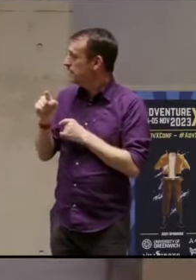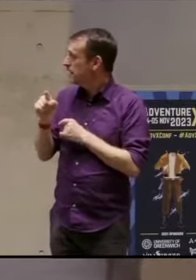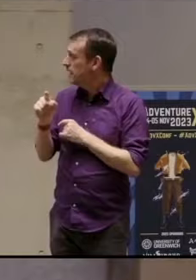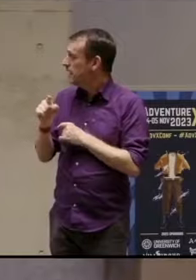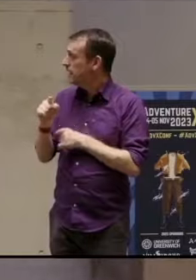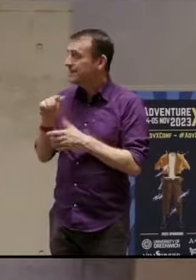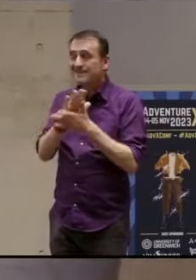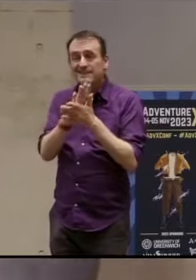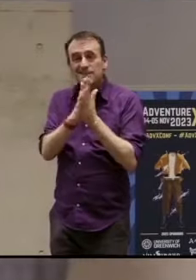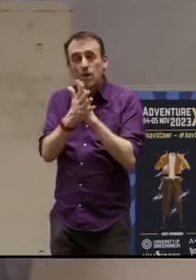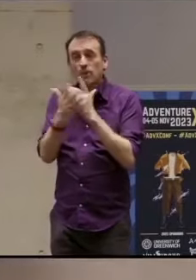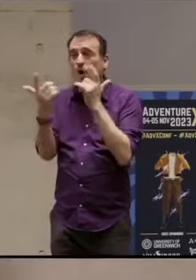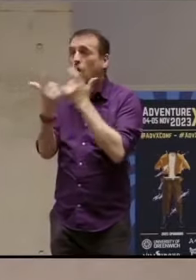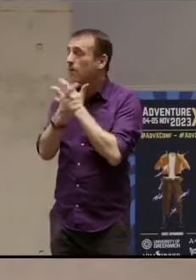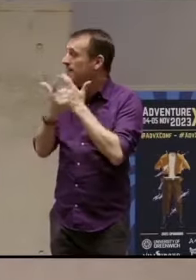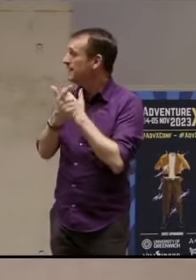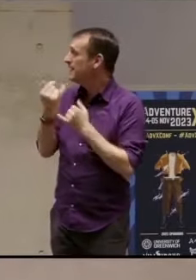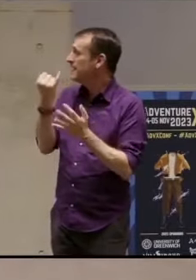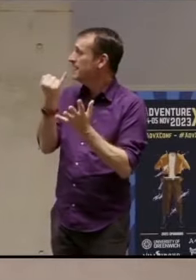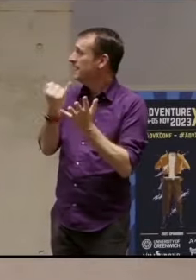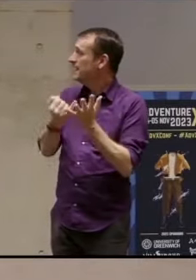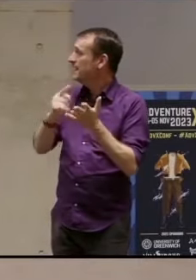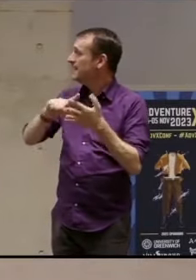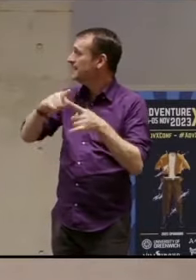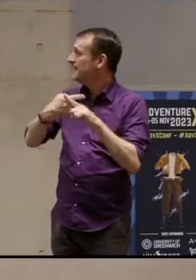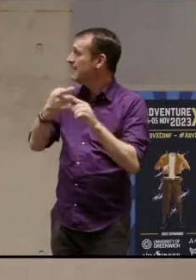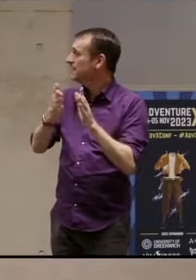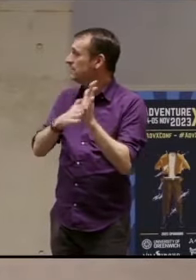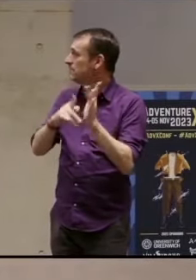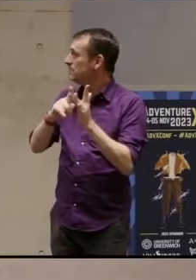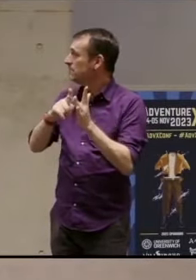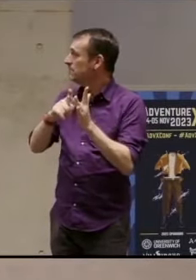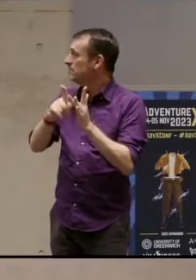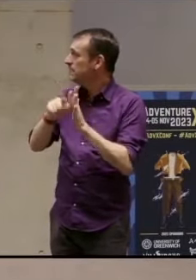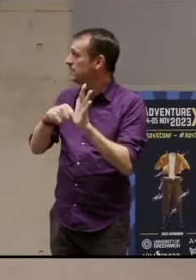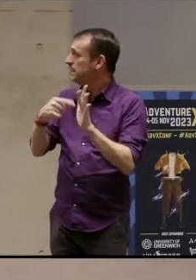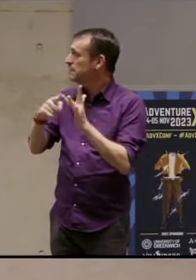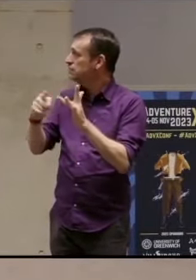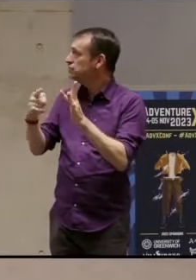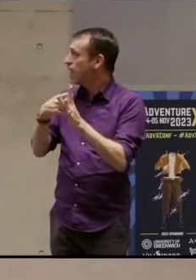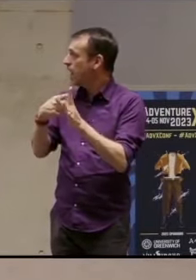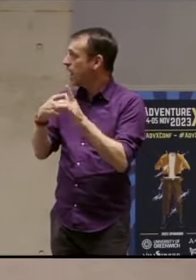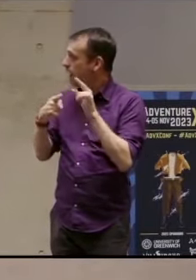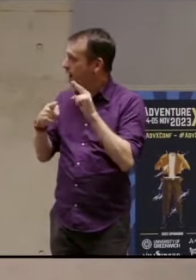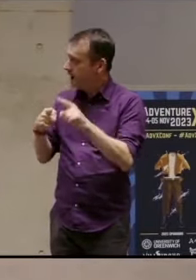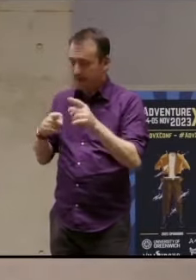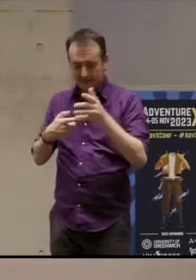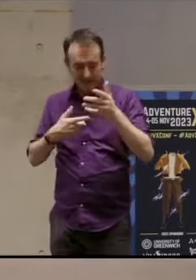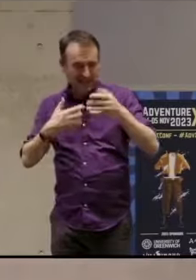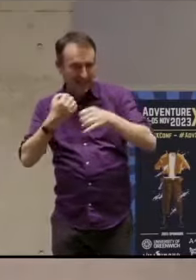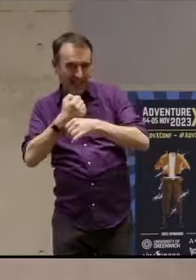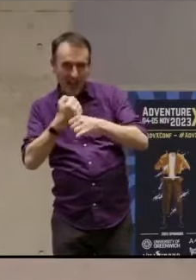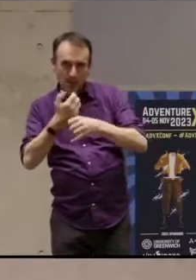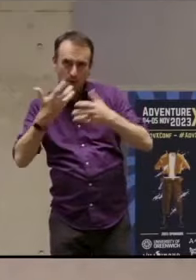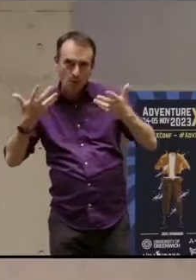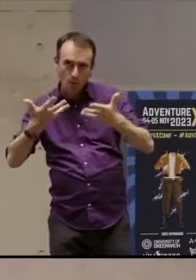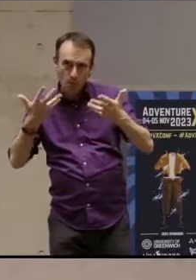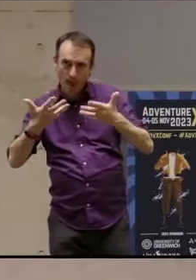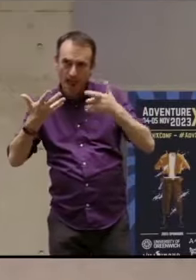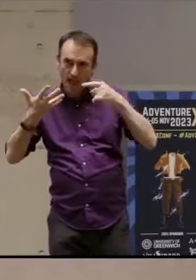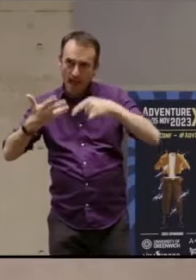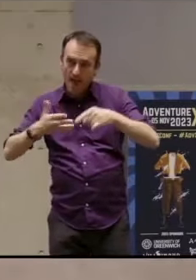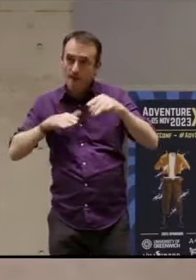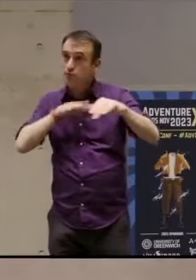Seksmisja. Developed by the Polish game design pioneer Roland Pantola, the game takes place in a matriarchal future